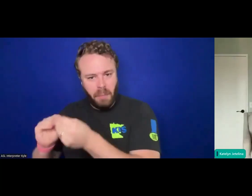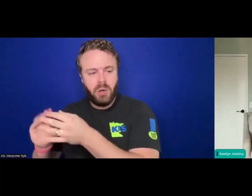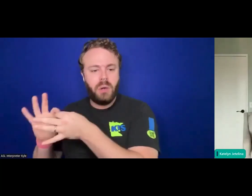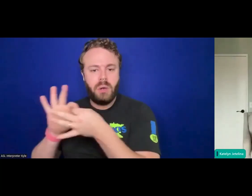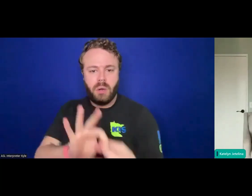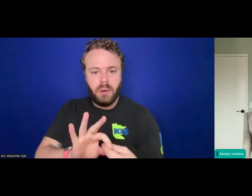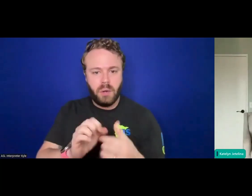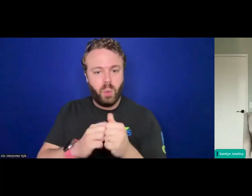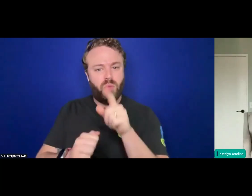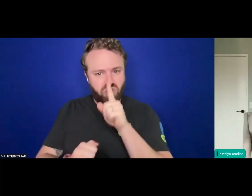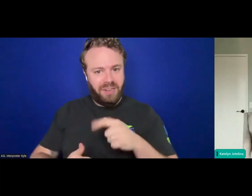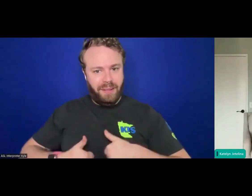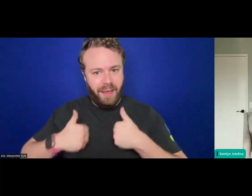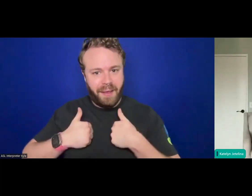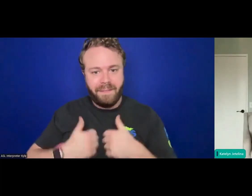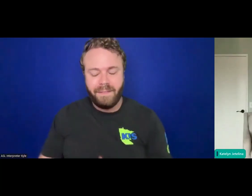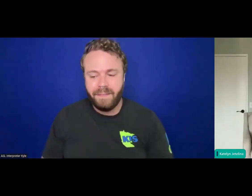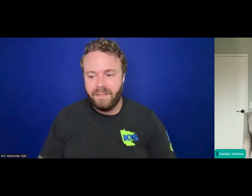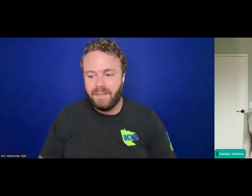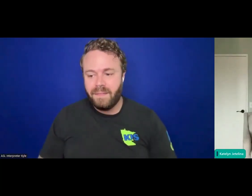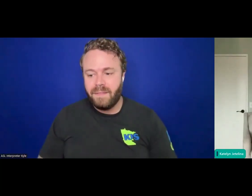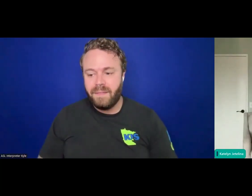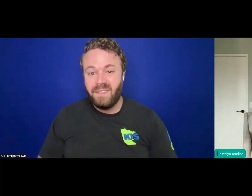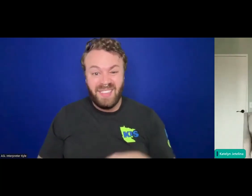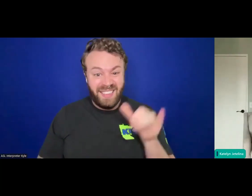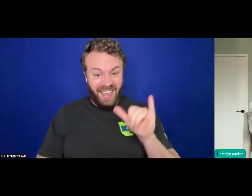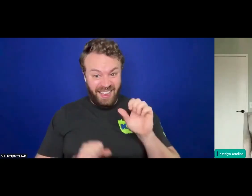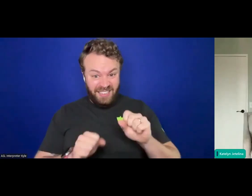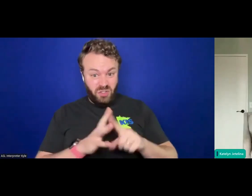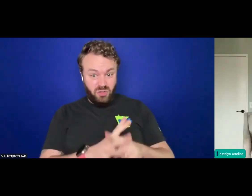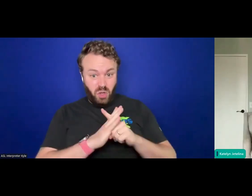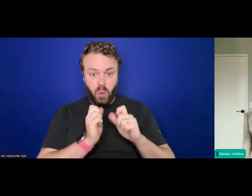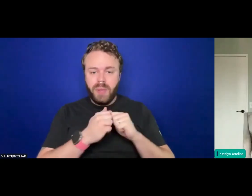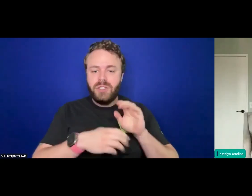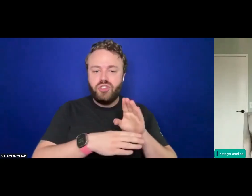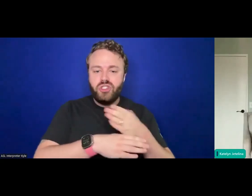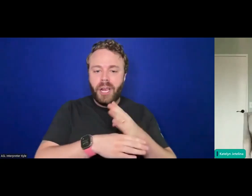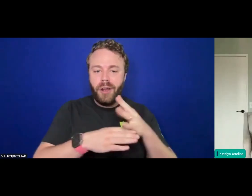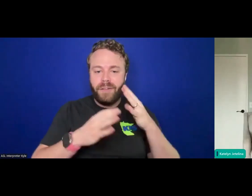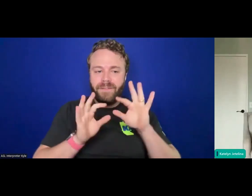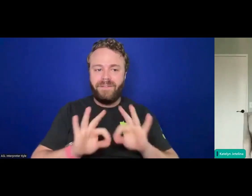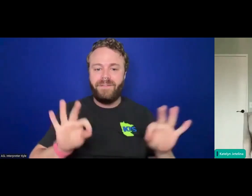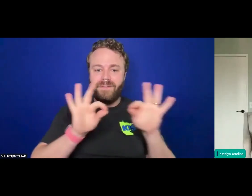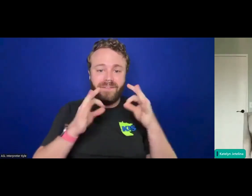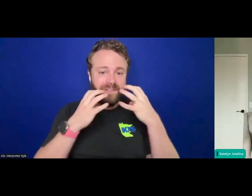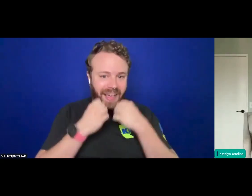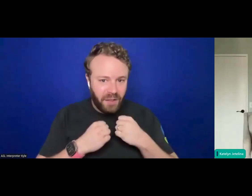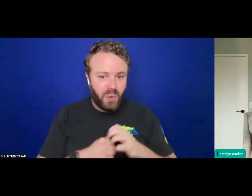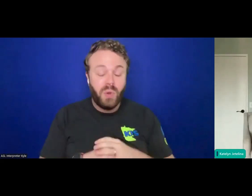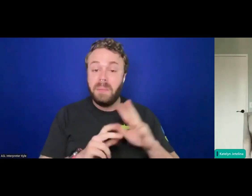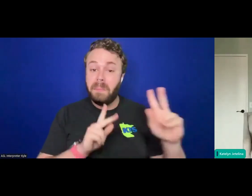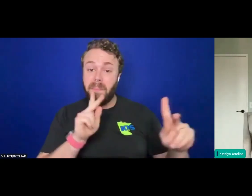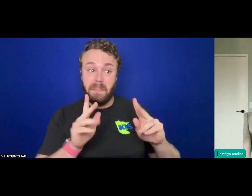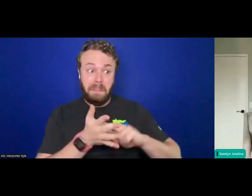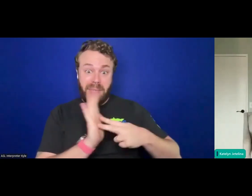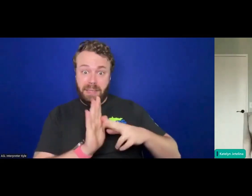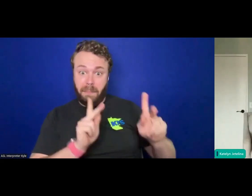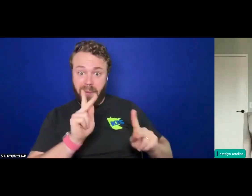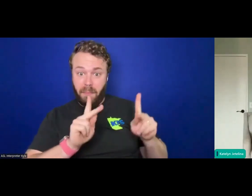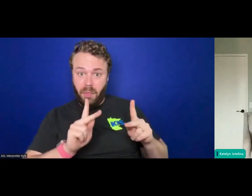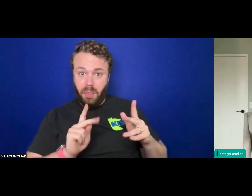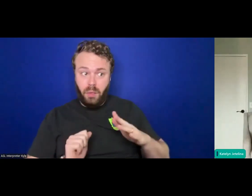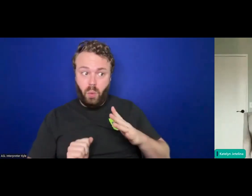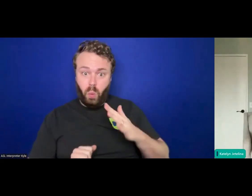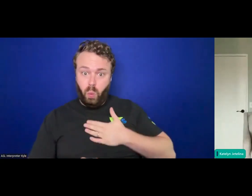shared values. So far more people are likely to engage and to act and to get vaccinated this